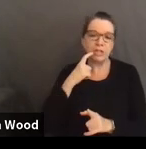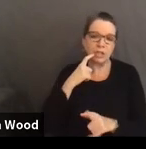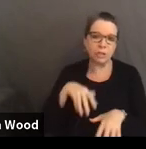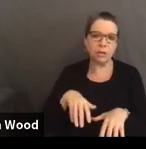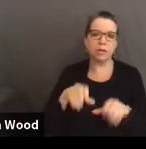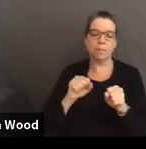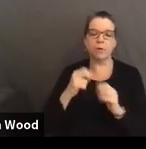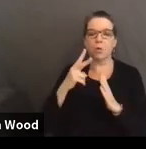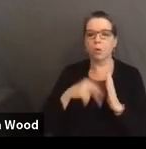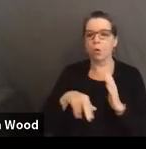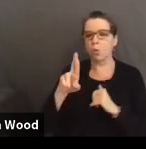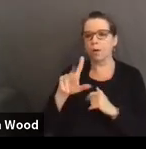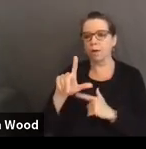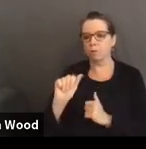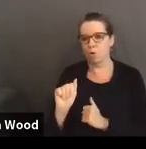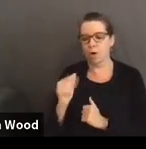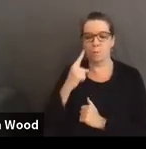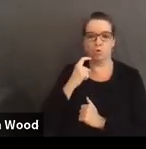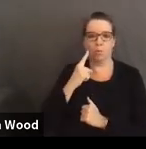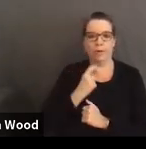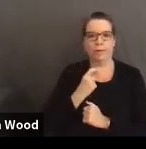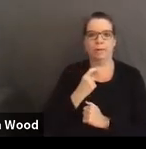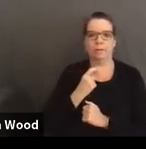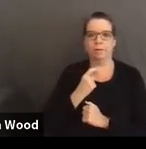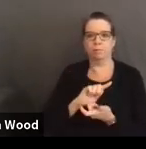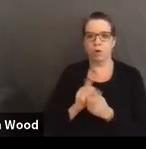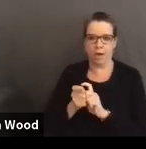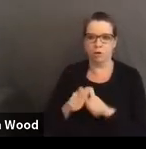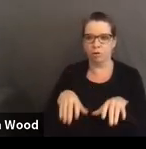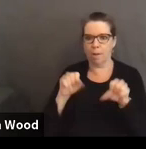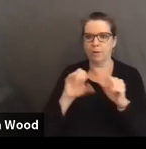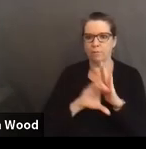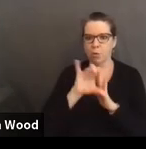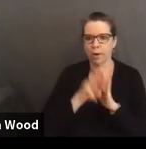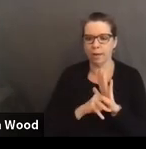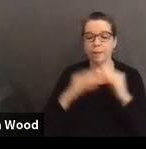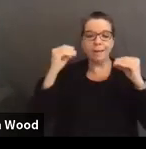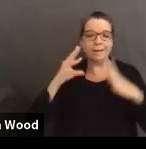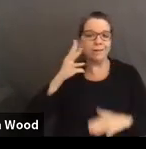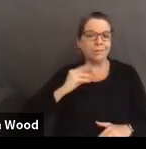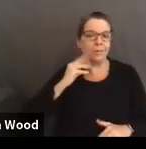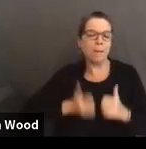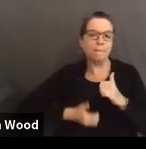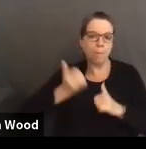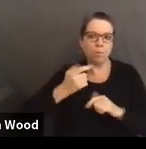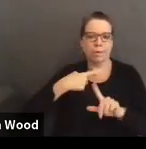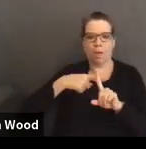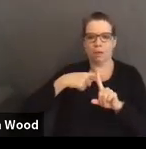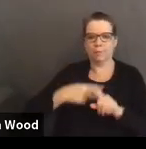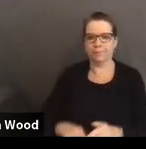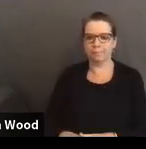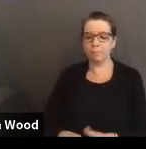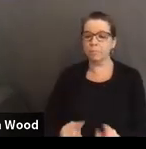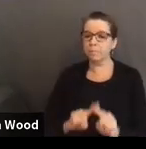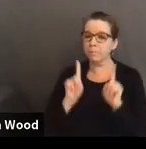arts materials in the most recent adoption, and teachers' experiences have been mostly positive. However,